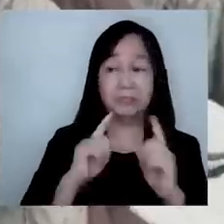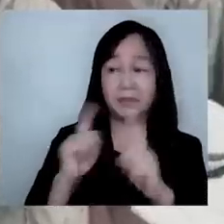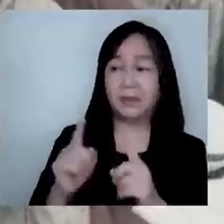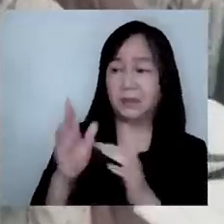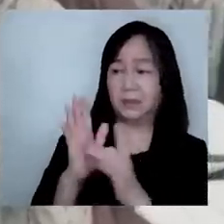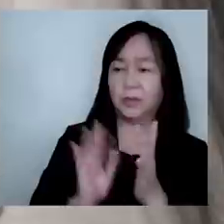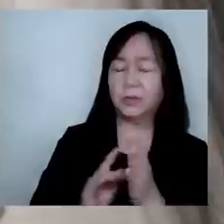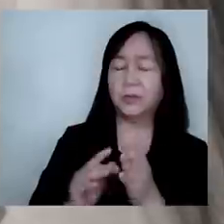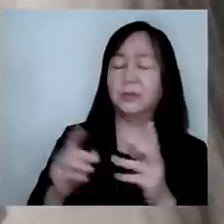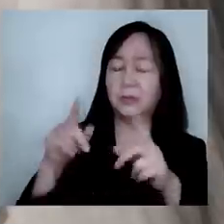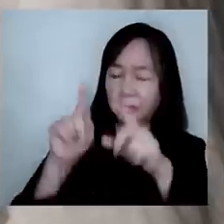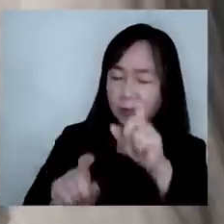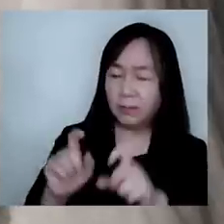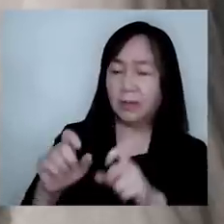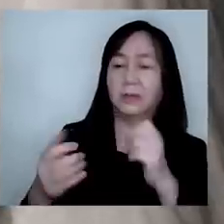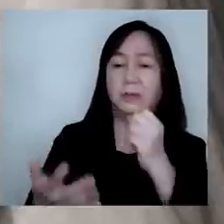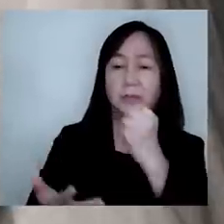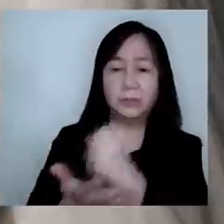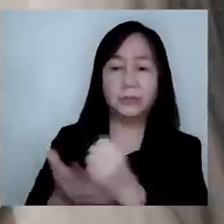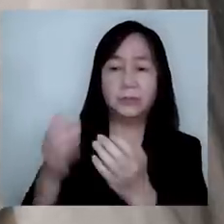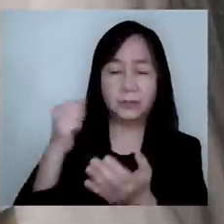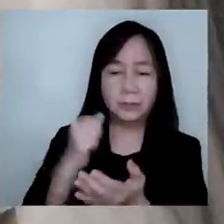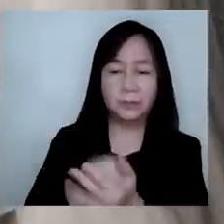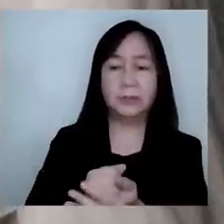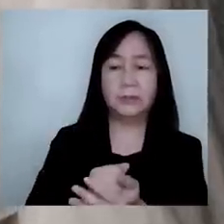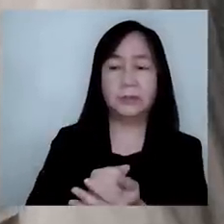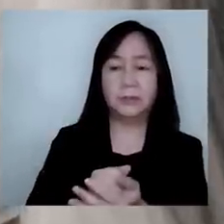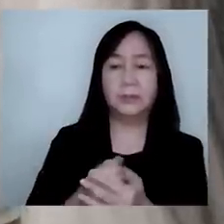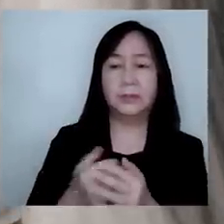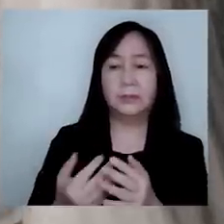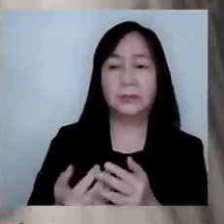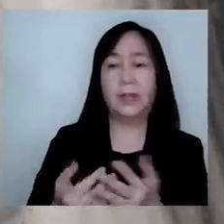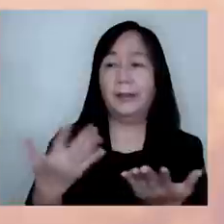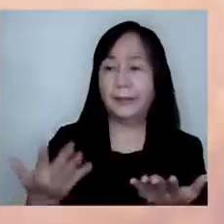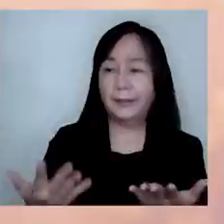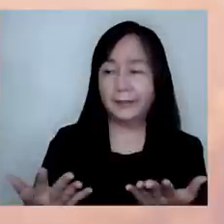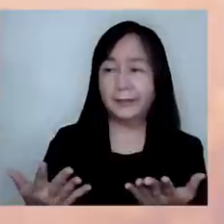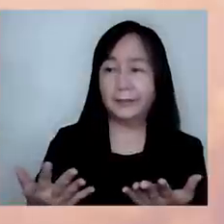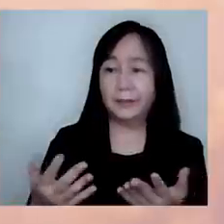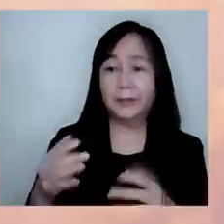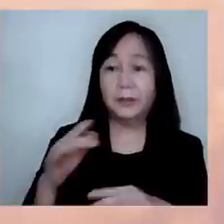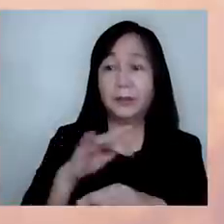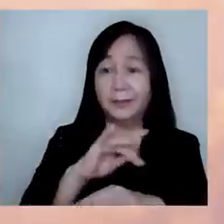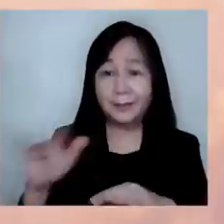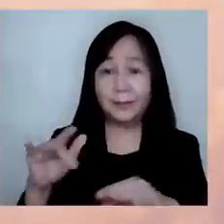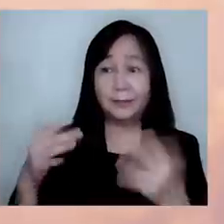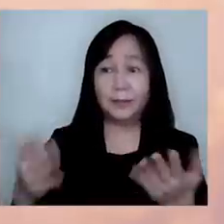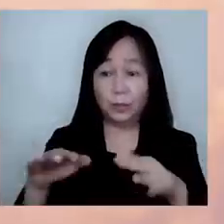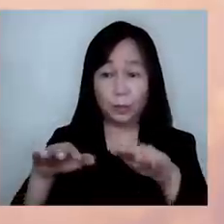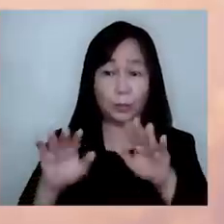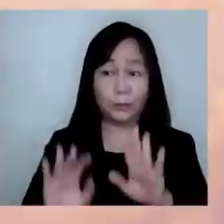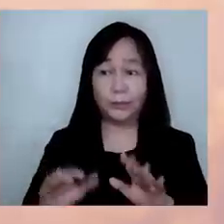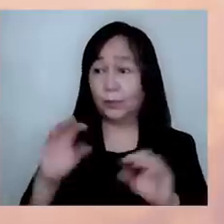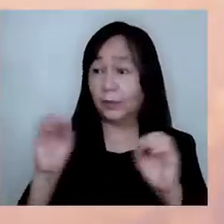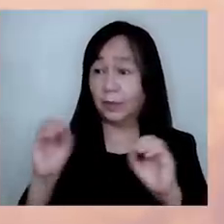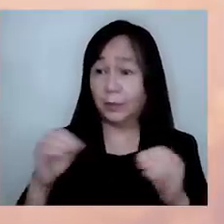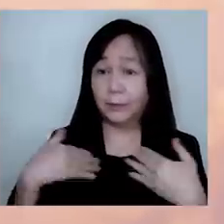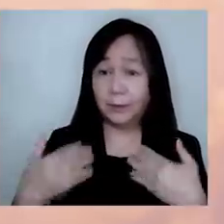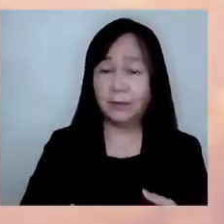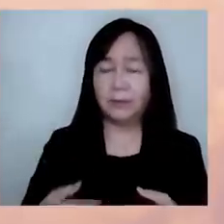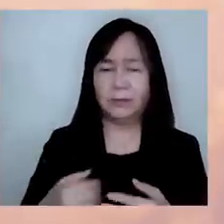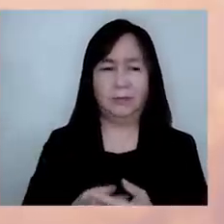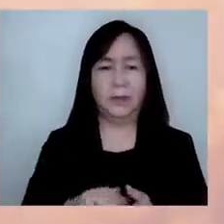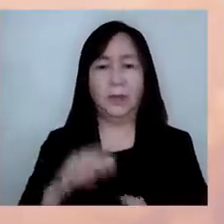and according to their female companions his tomb was empty cleopas in His companion must be really